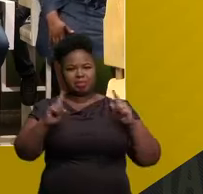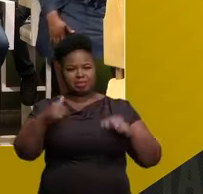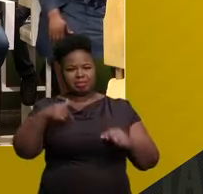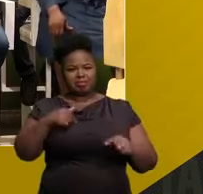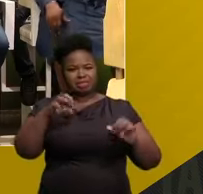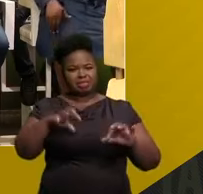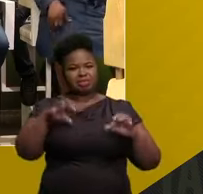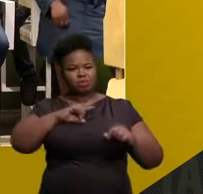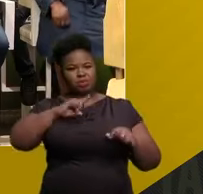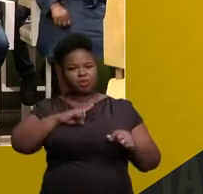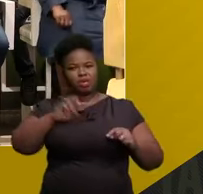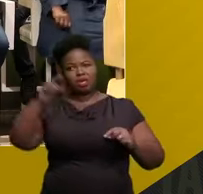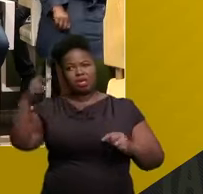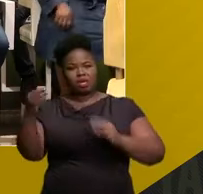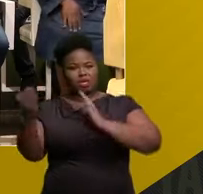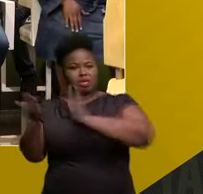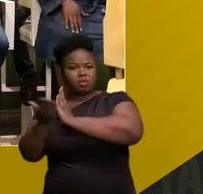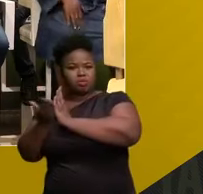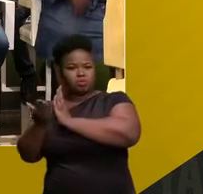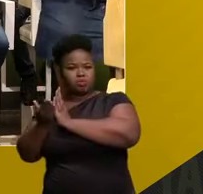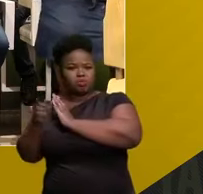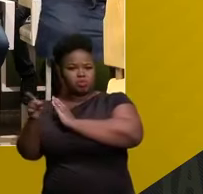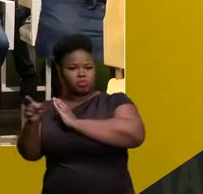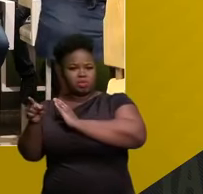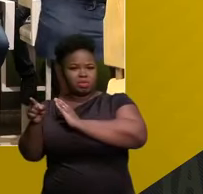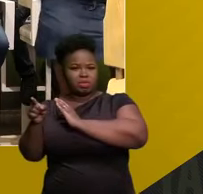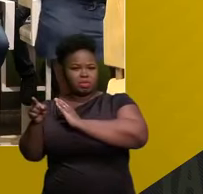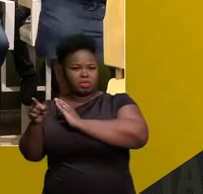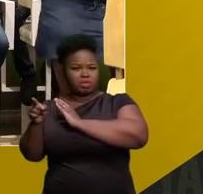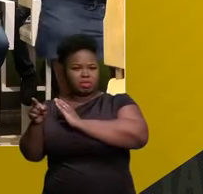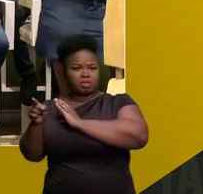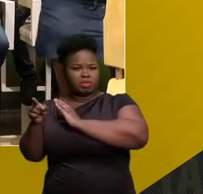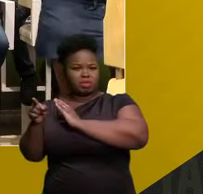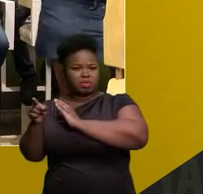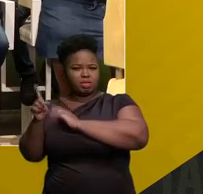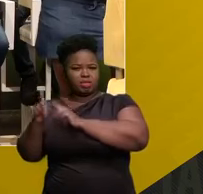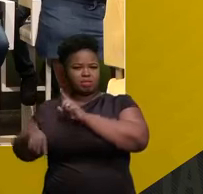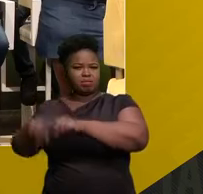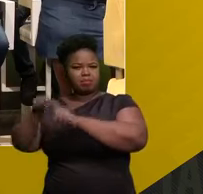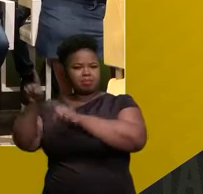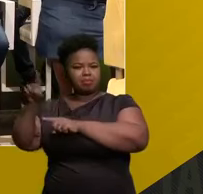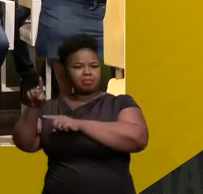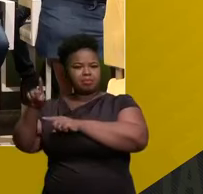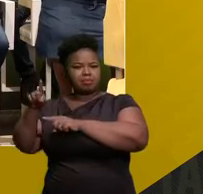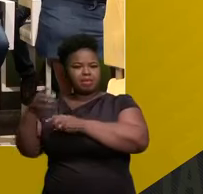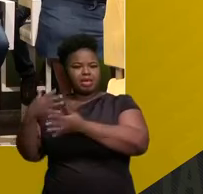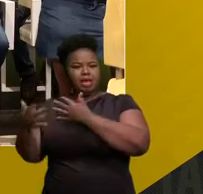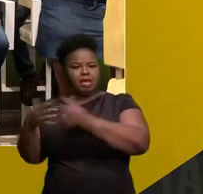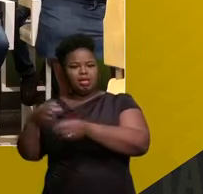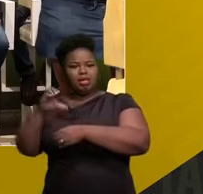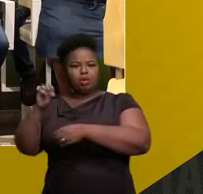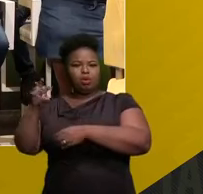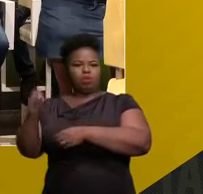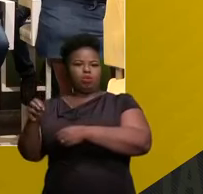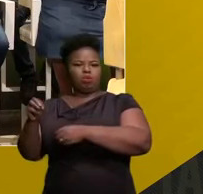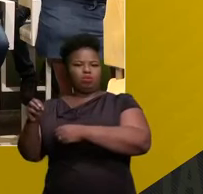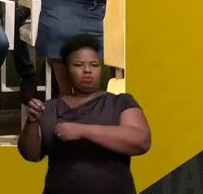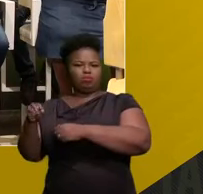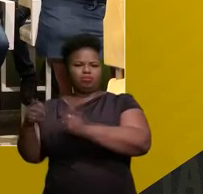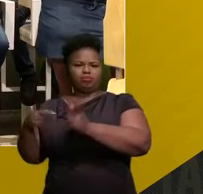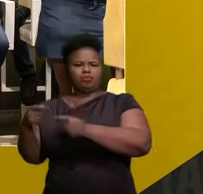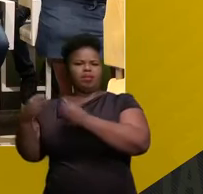dikolo tse dingwe around mo ke dulang gona le other surrounding areas but it depends on the commercial subject but